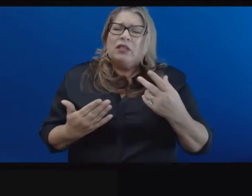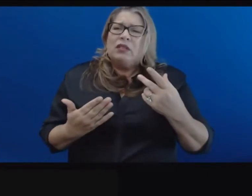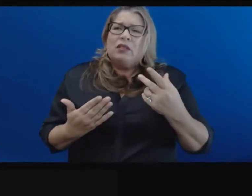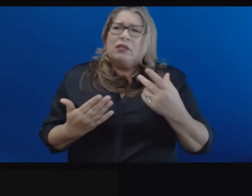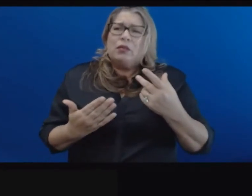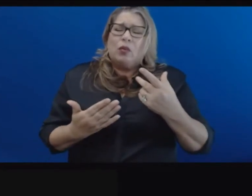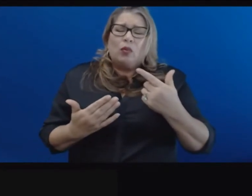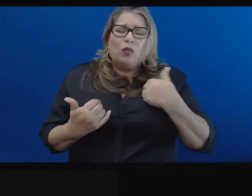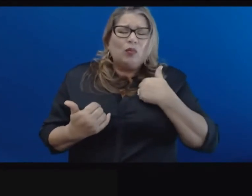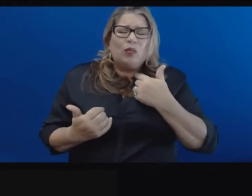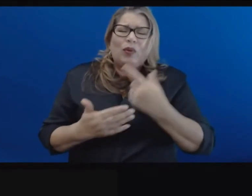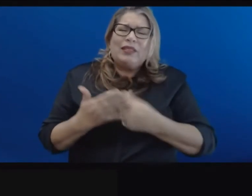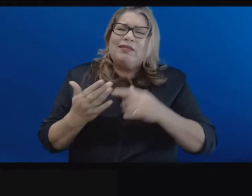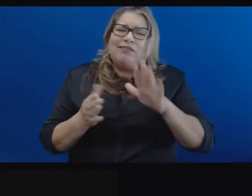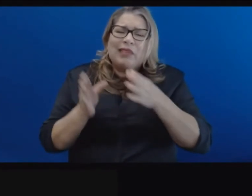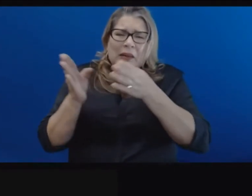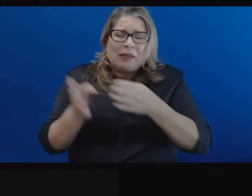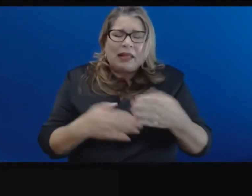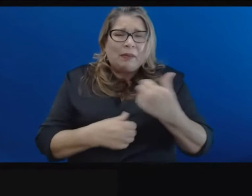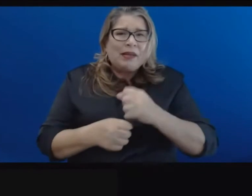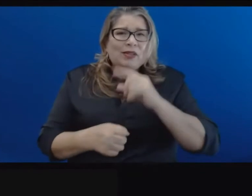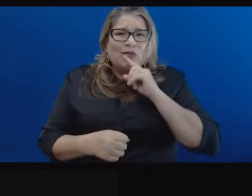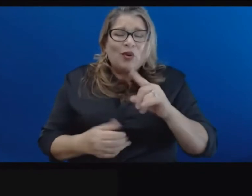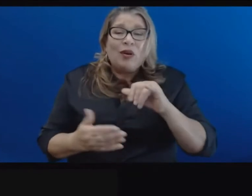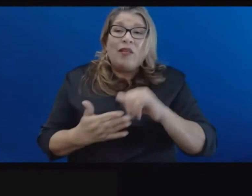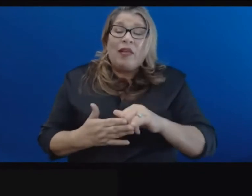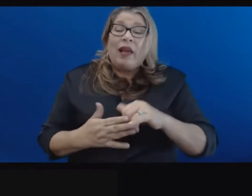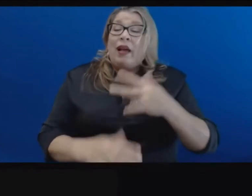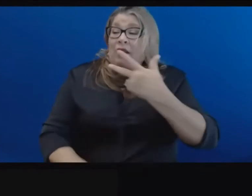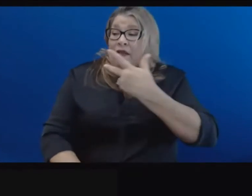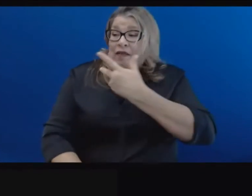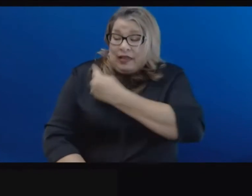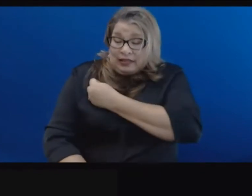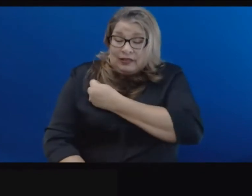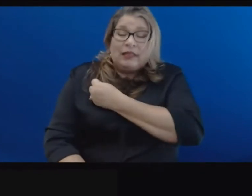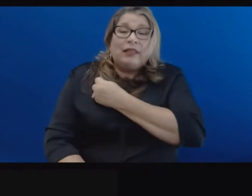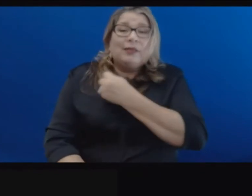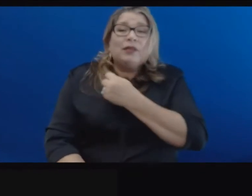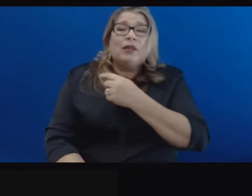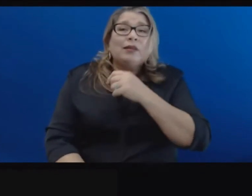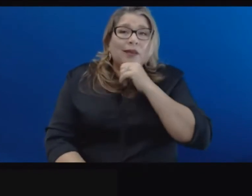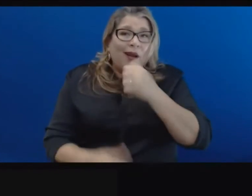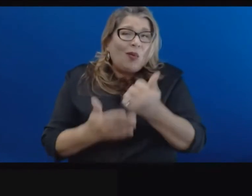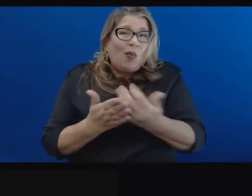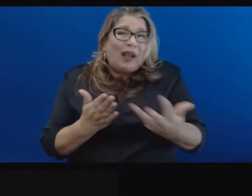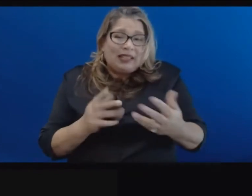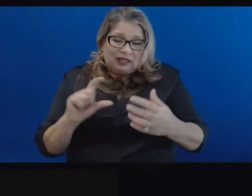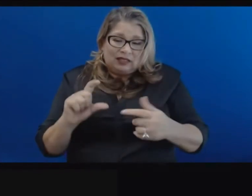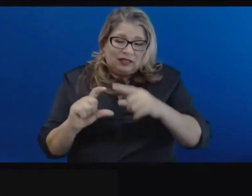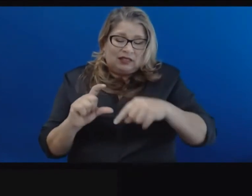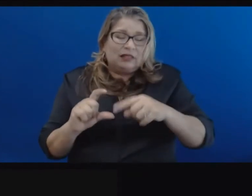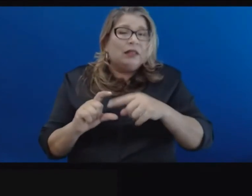vaccine would be wasted regardless of who it's given to if the only other result is to throw it away?